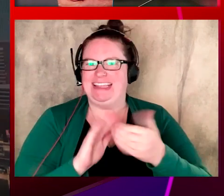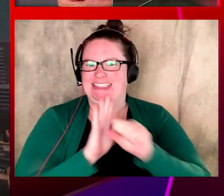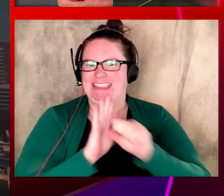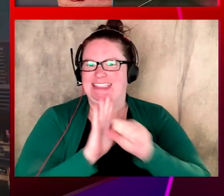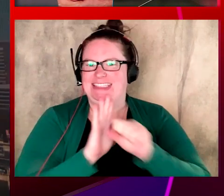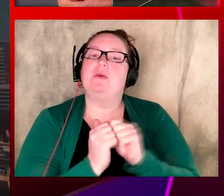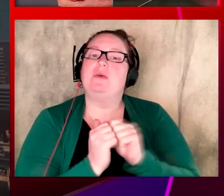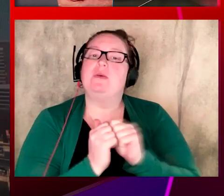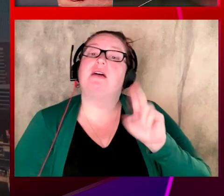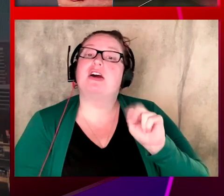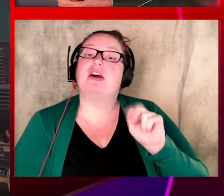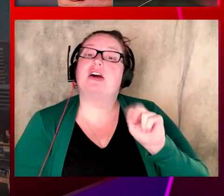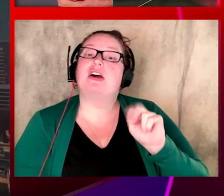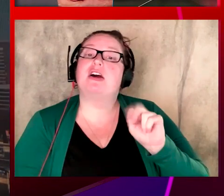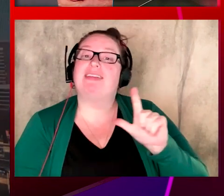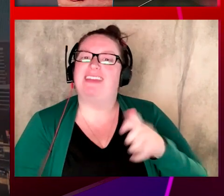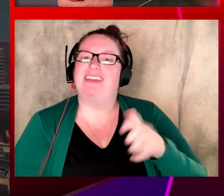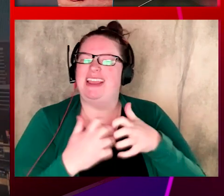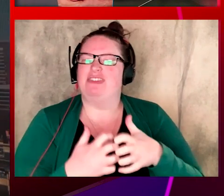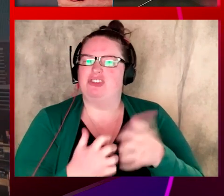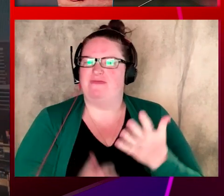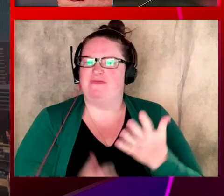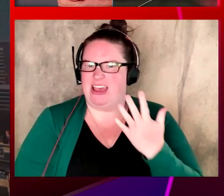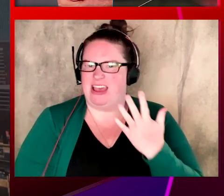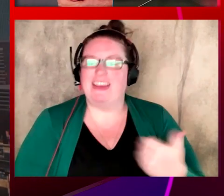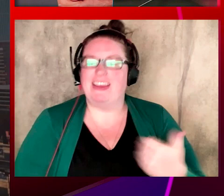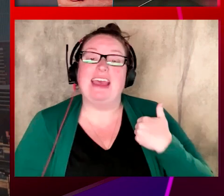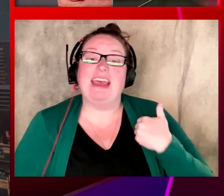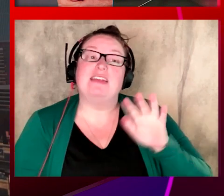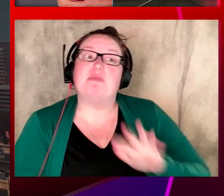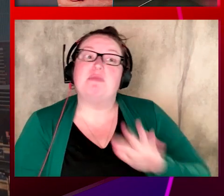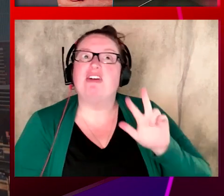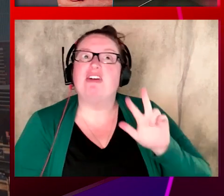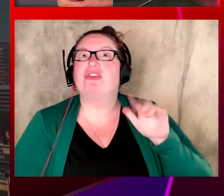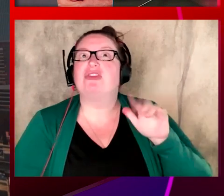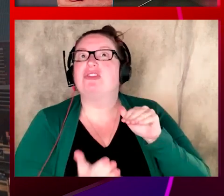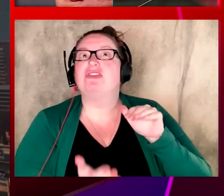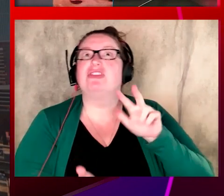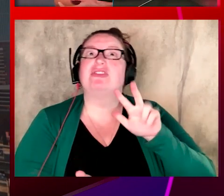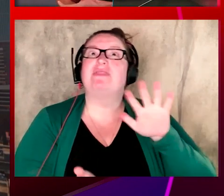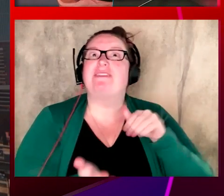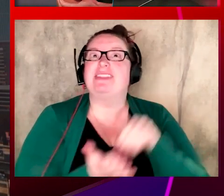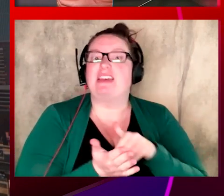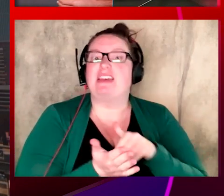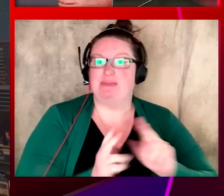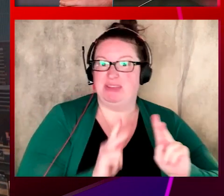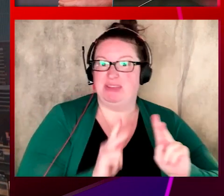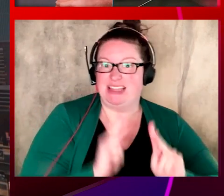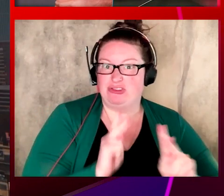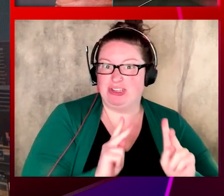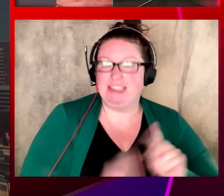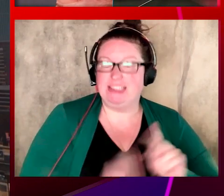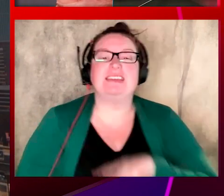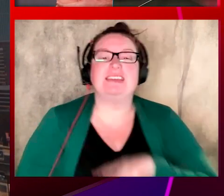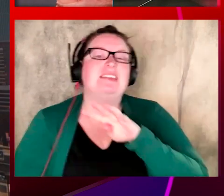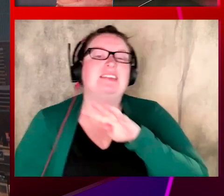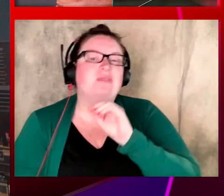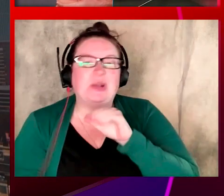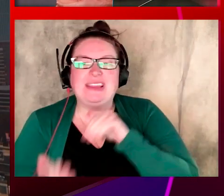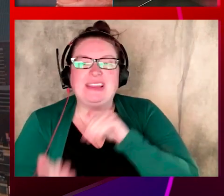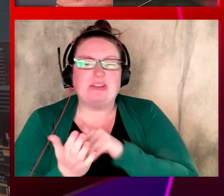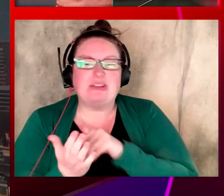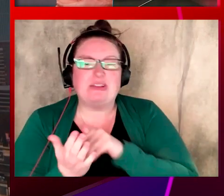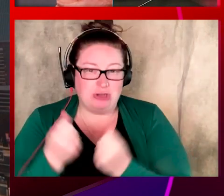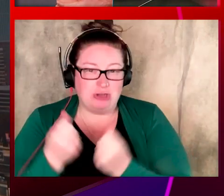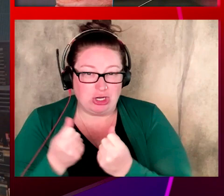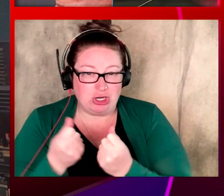5, and we took that city sample, had about 35,000 pedestrians and about 35,000 or 40,000 cars. We took